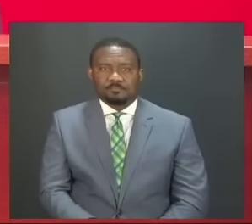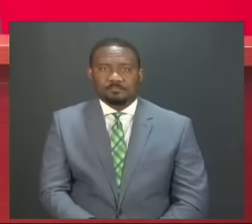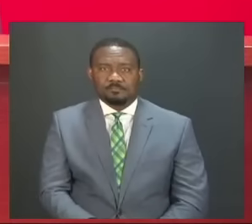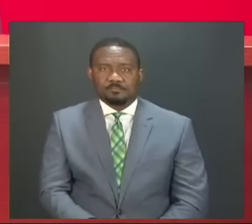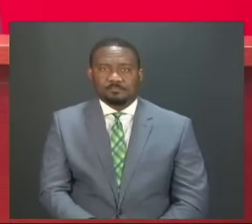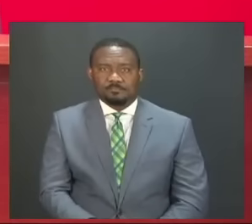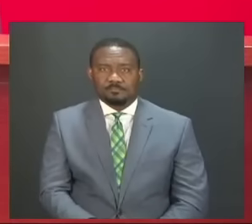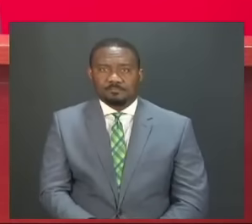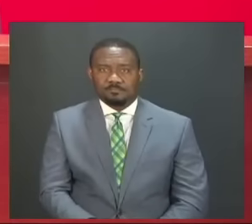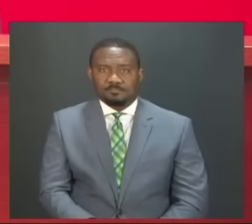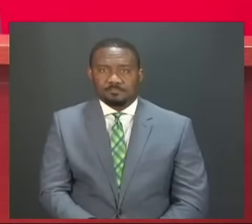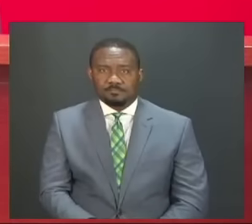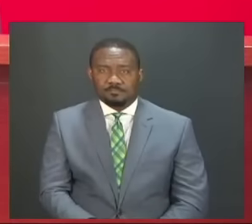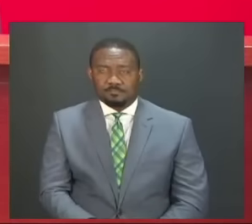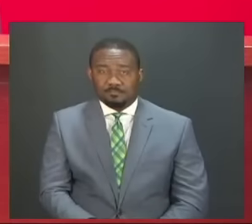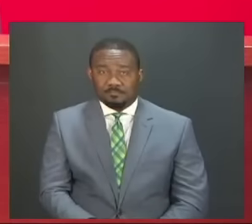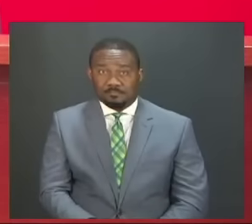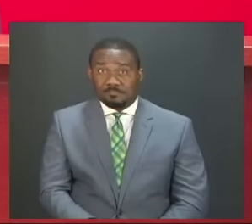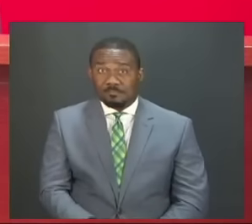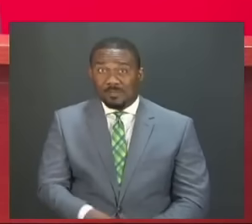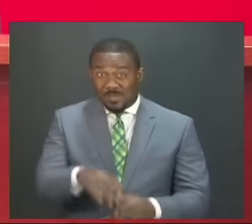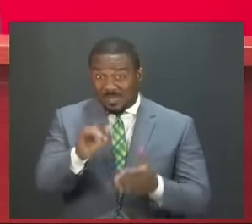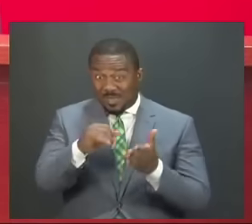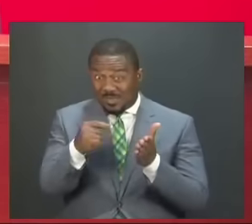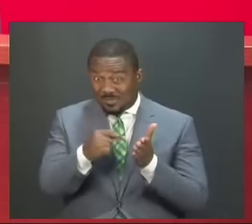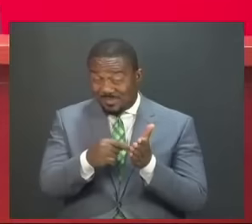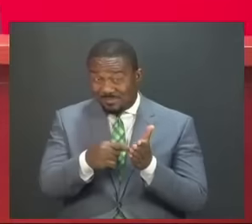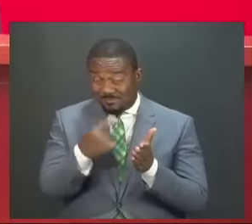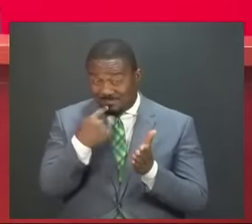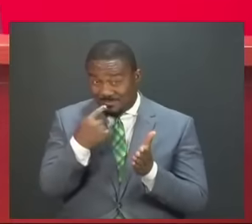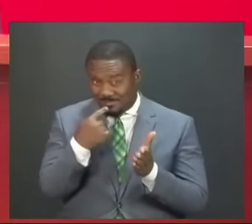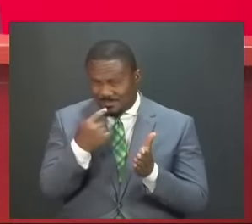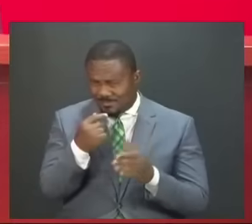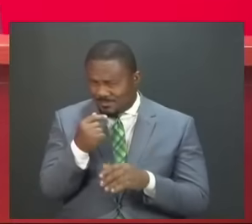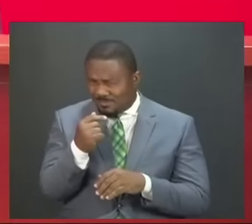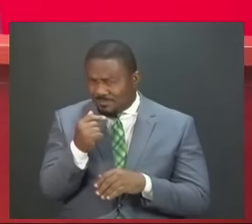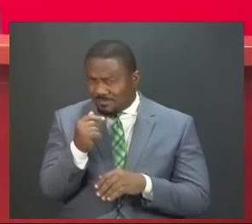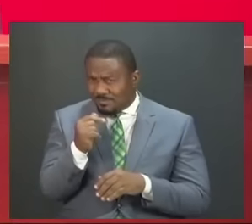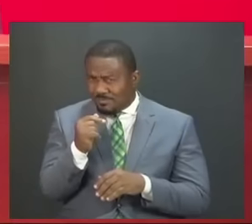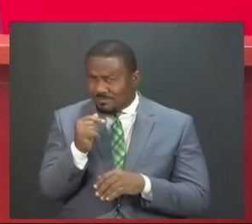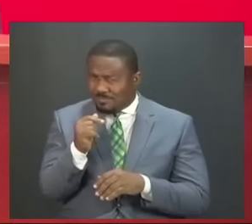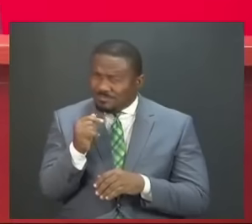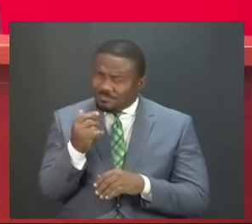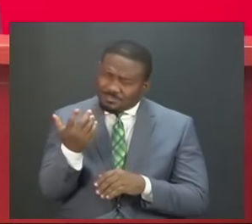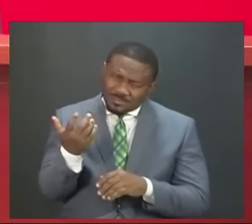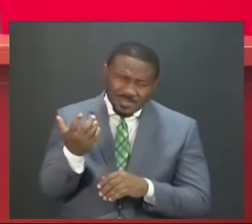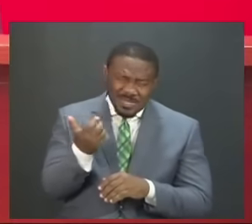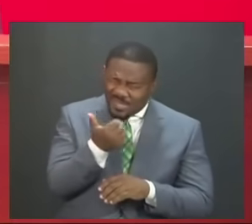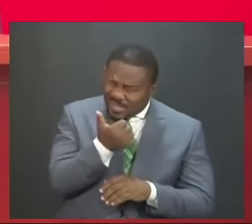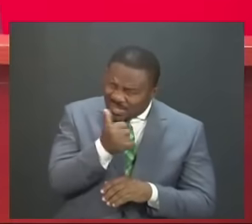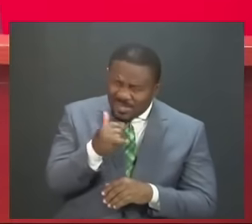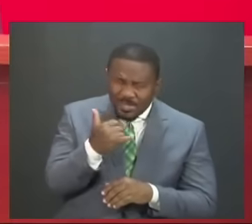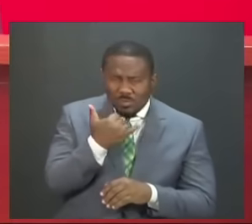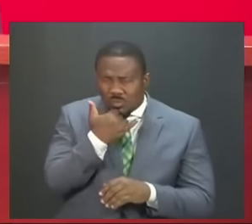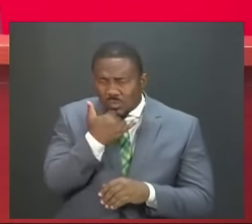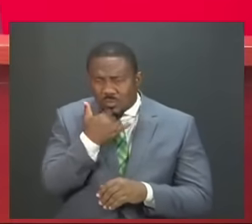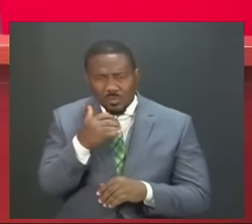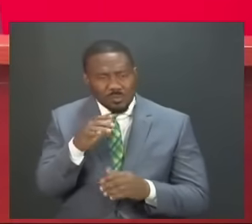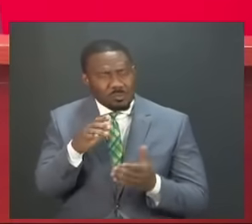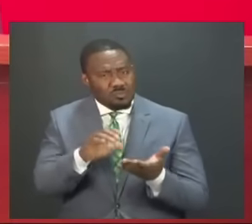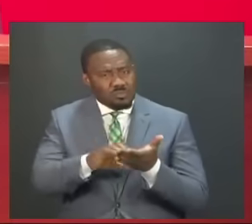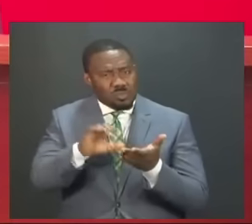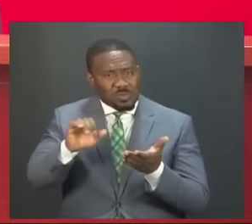This article clearly states that should there be any unconstitutionality regarding the removal of